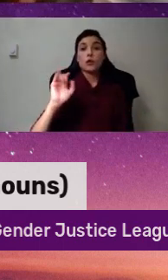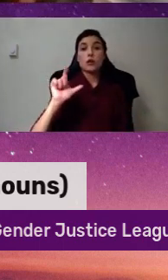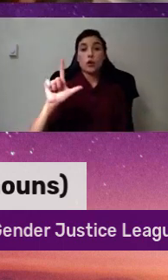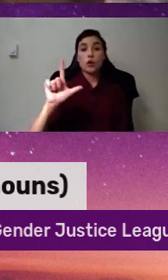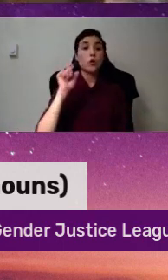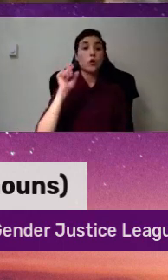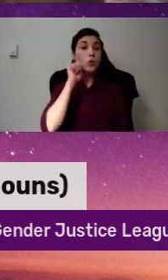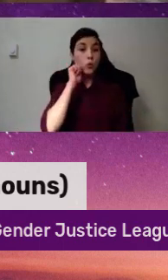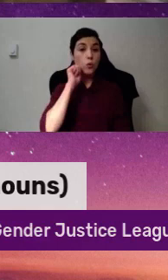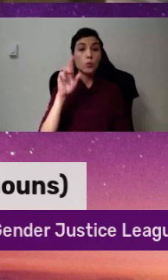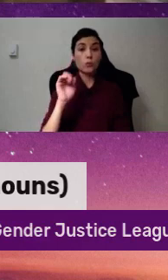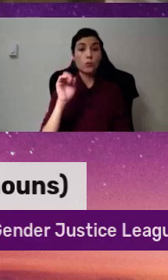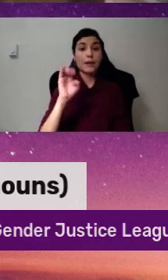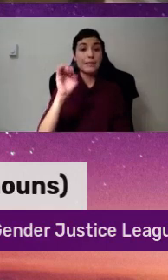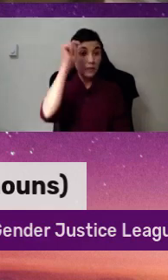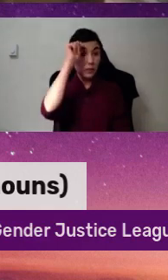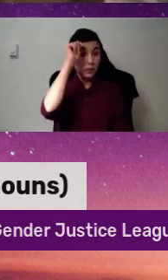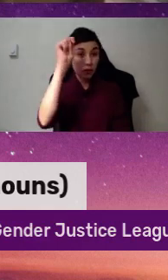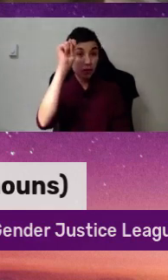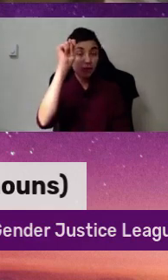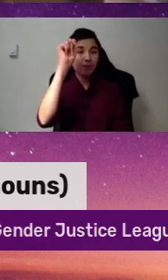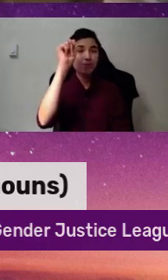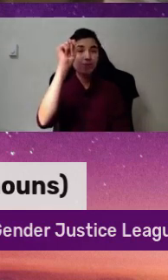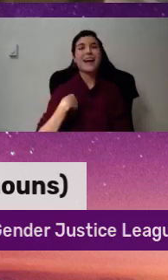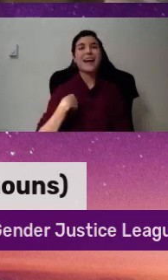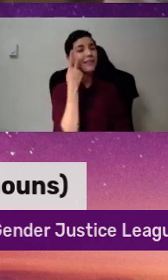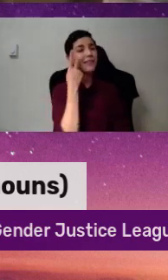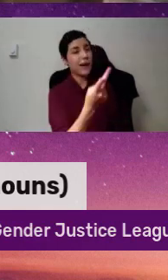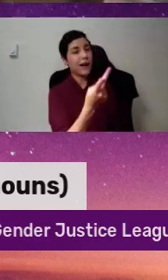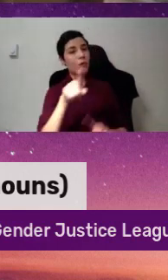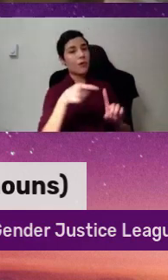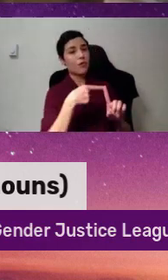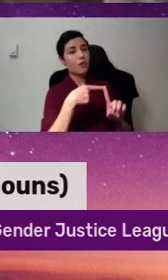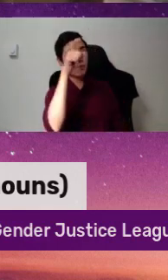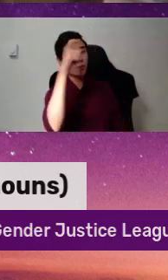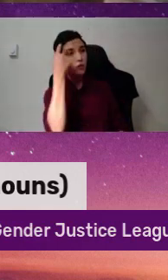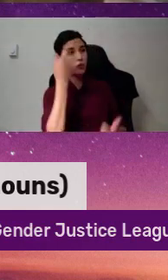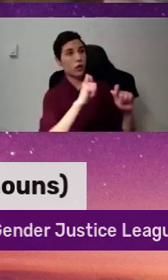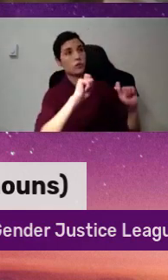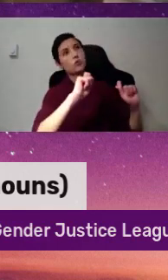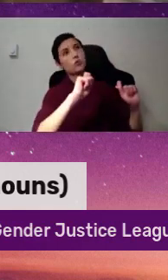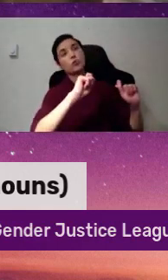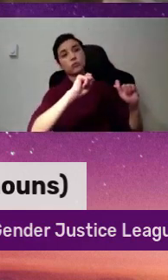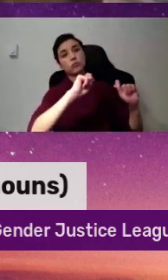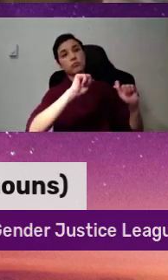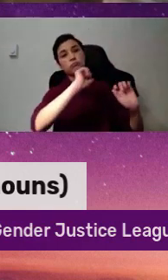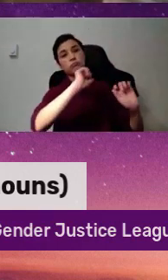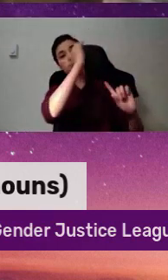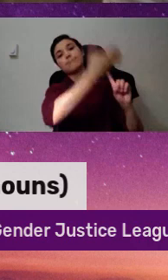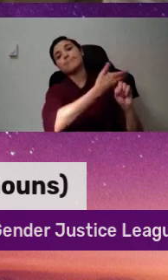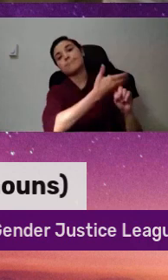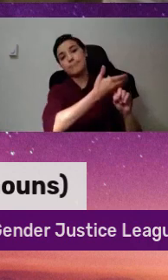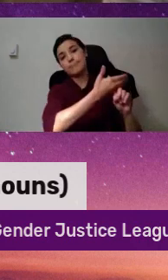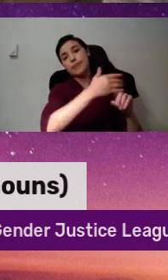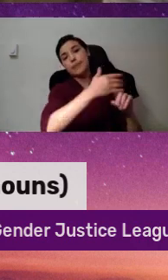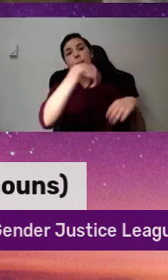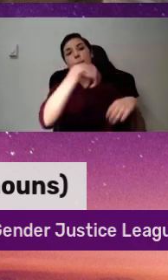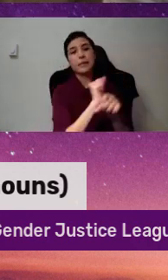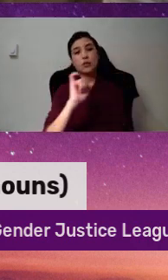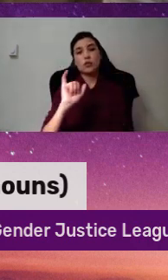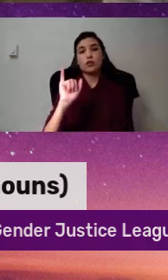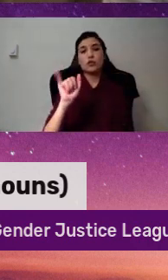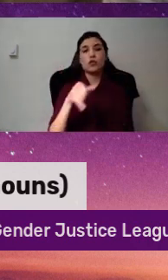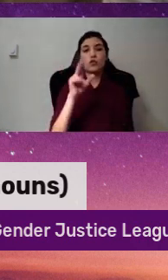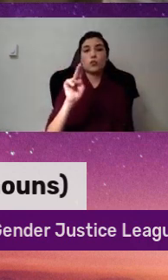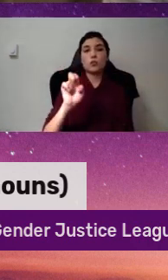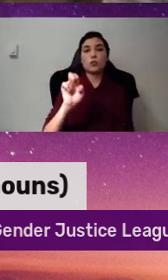an official holiday. And so I see it in communities of color in particular,